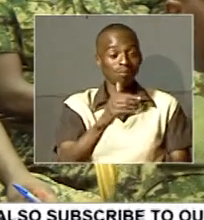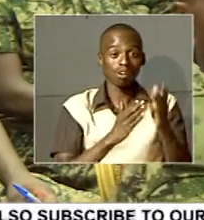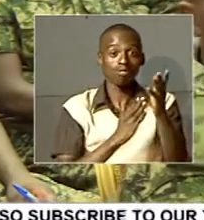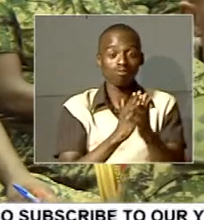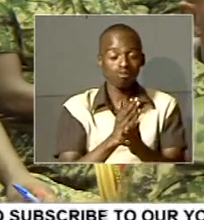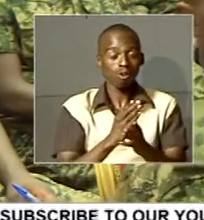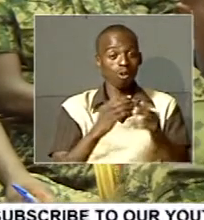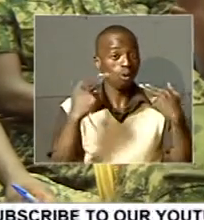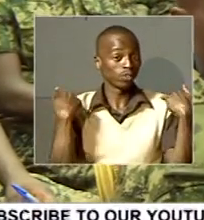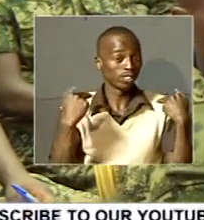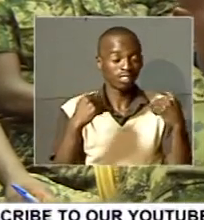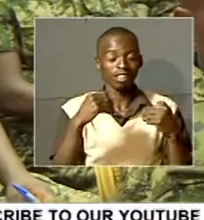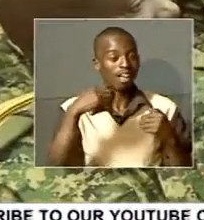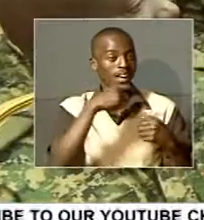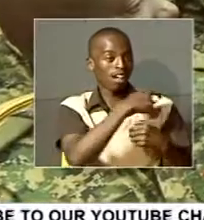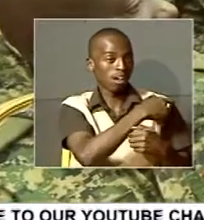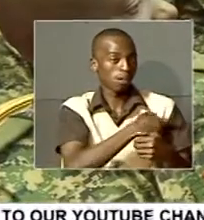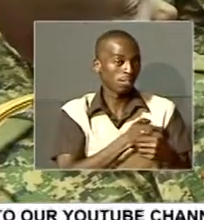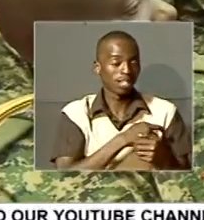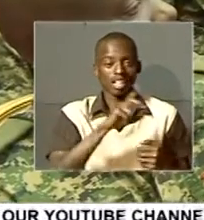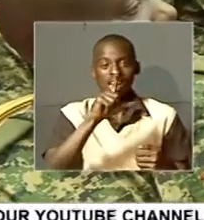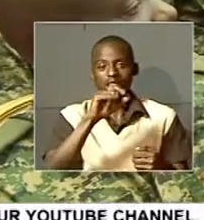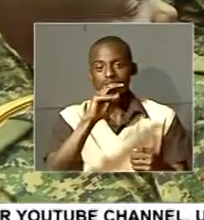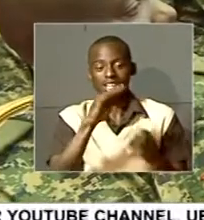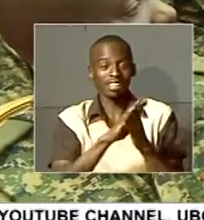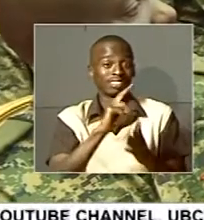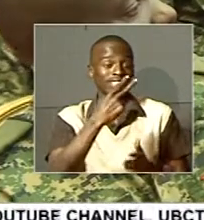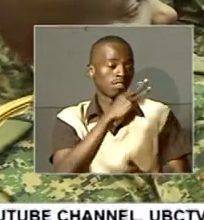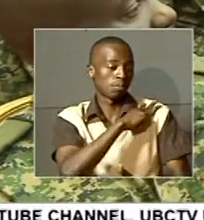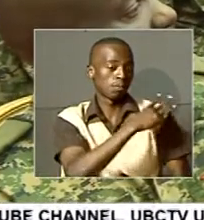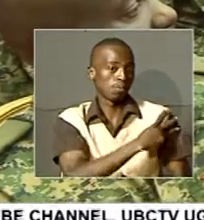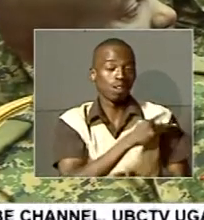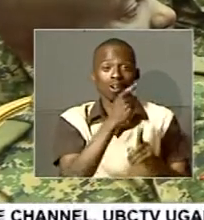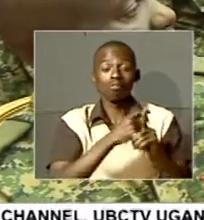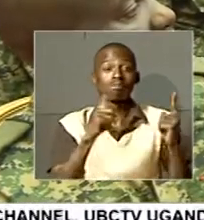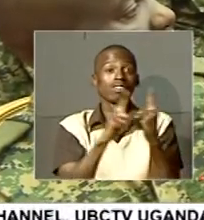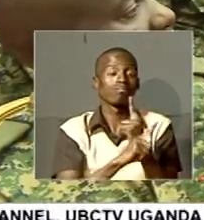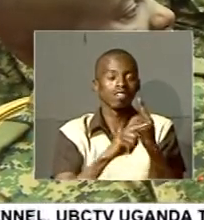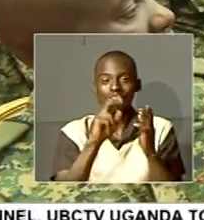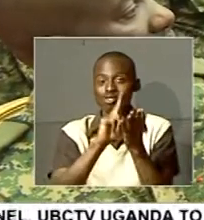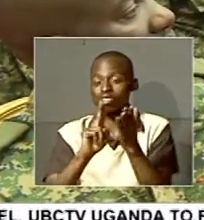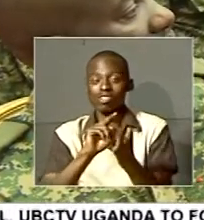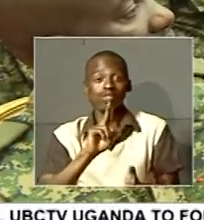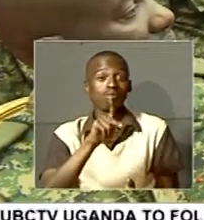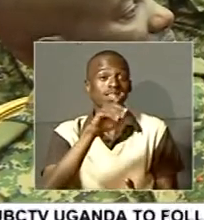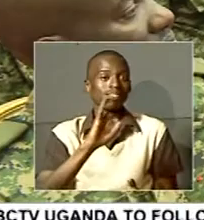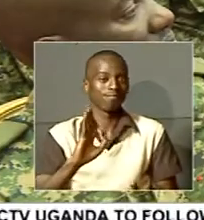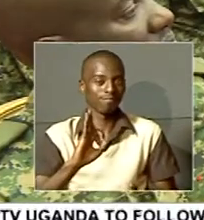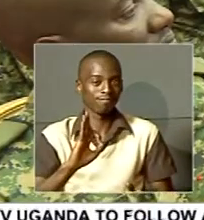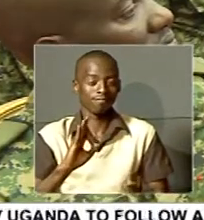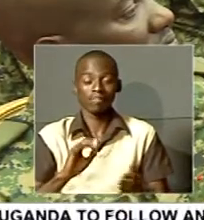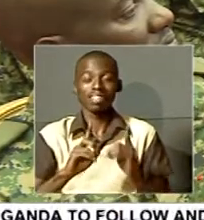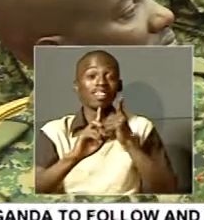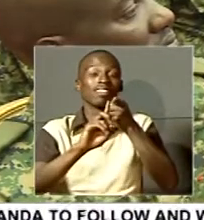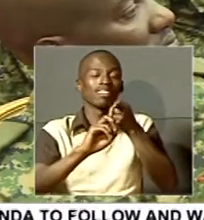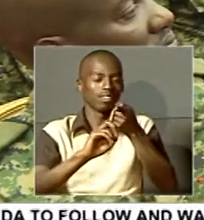officers at the rank of Captain, Lieutenant and Second Lieutenant from various units in UPDF. The aim of